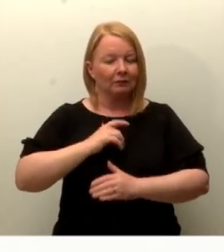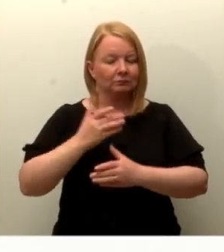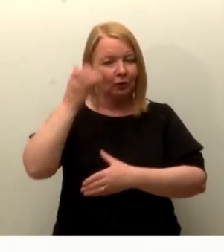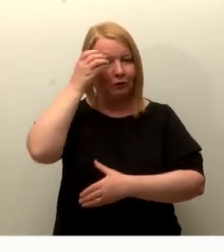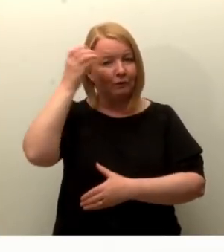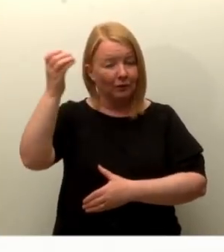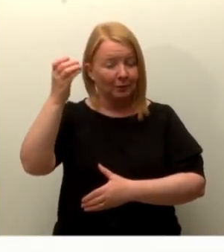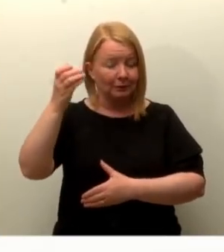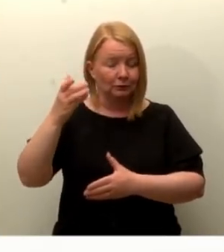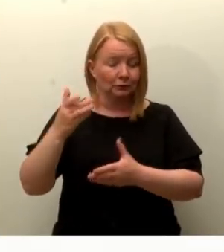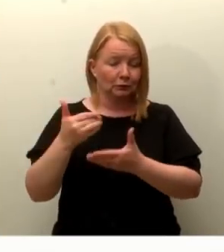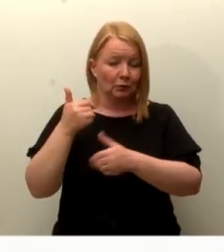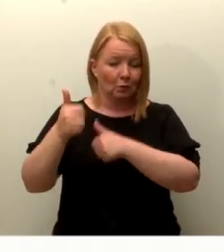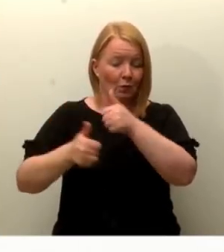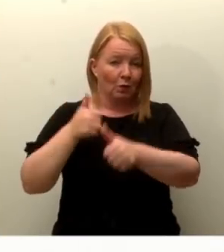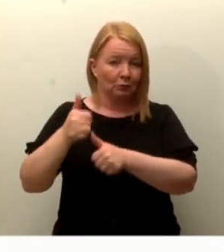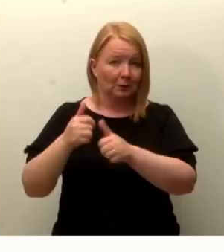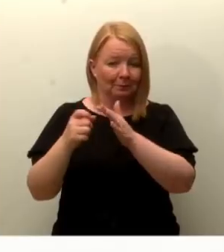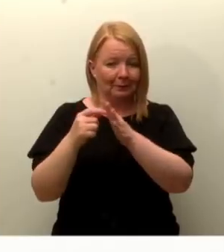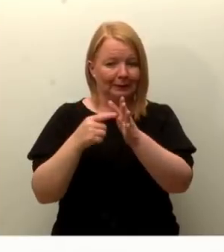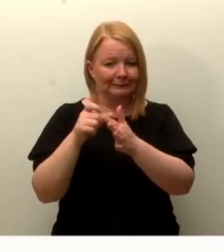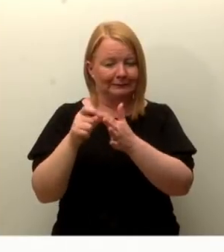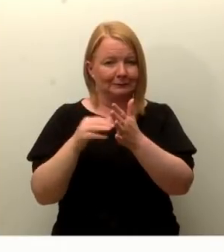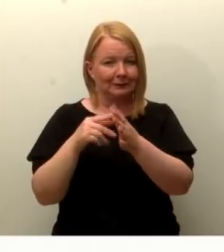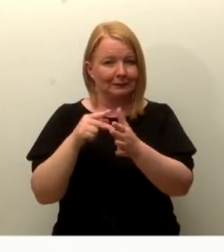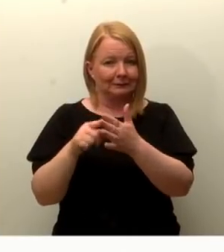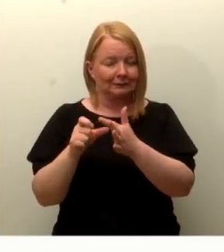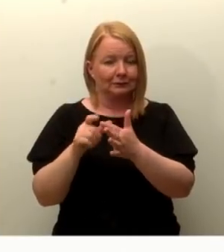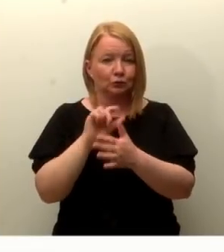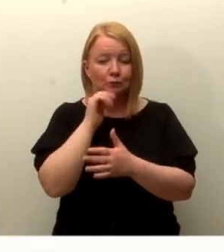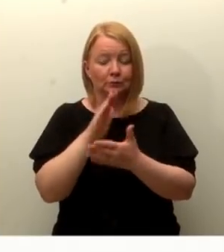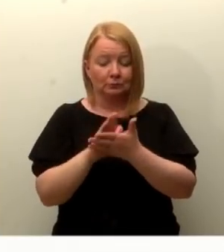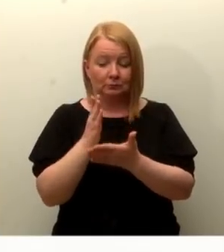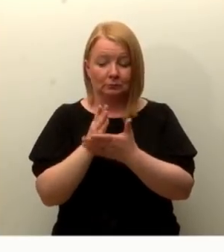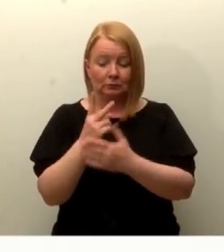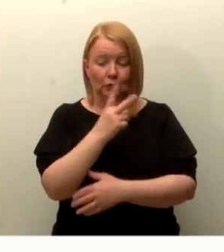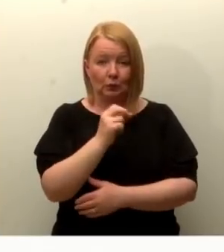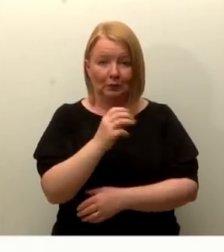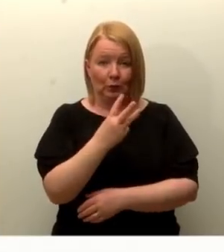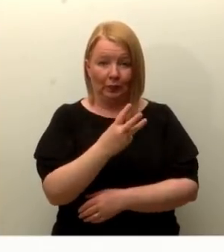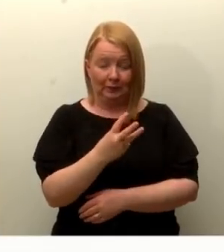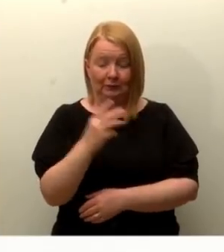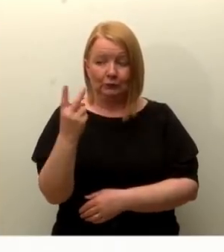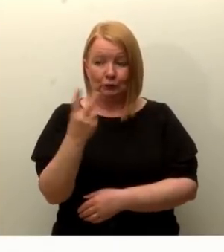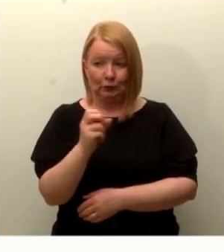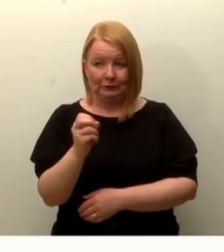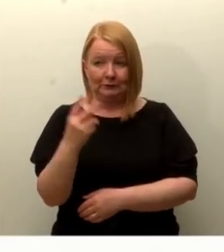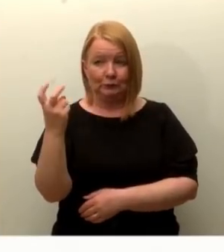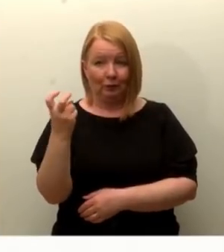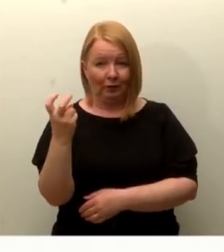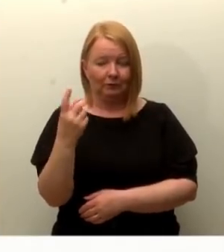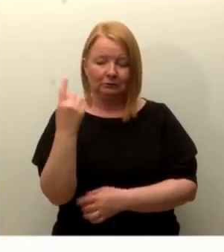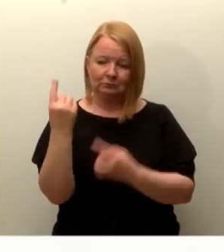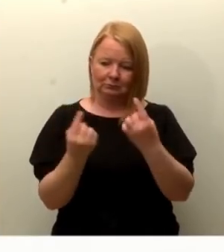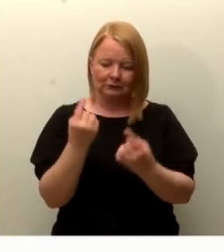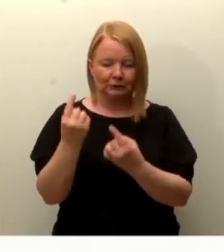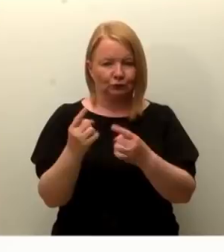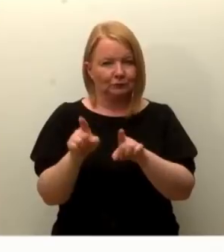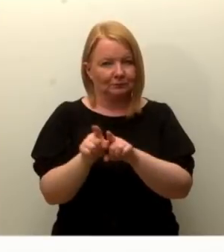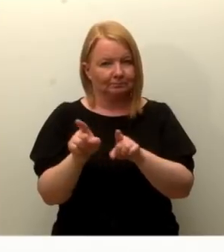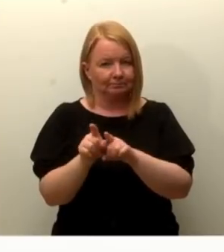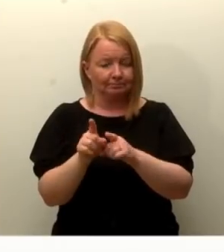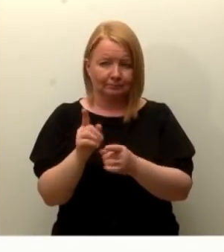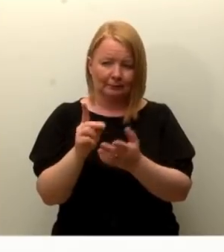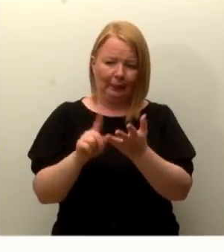award of Padma Bhushan in 2003 and 2012. These are each the equivalent of